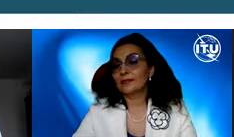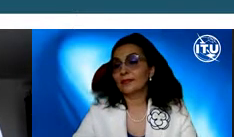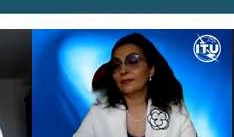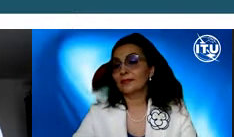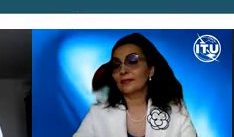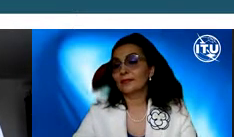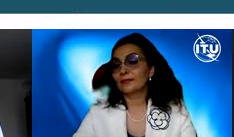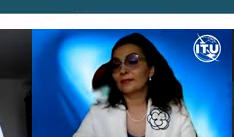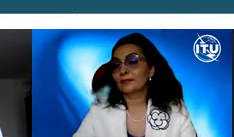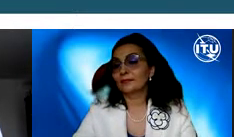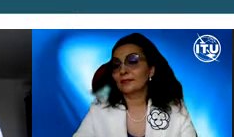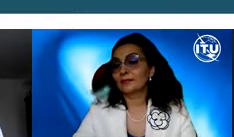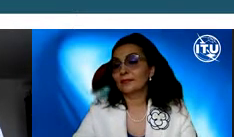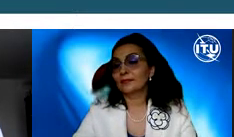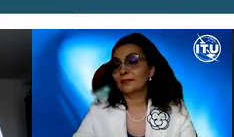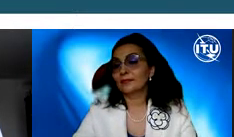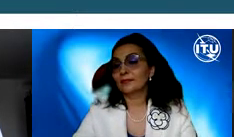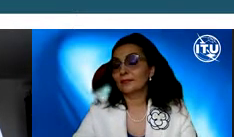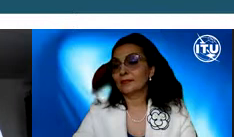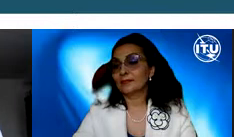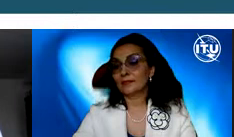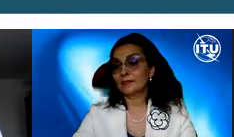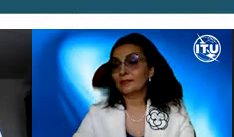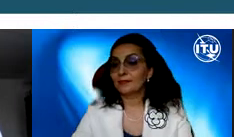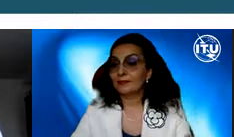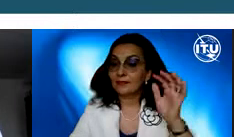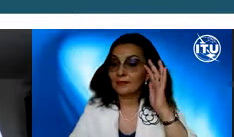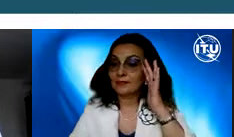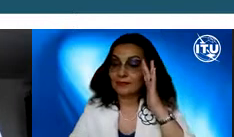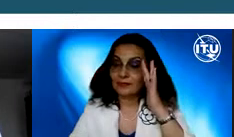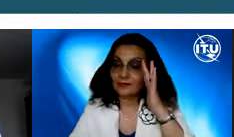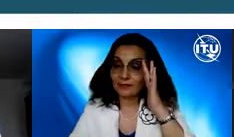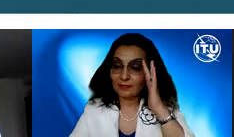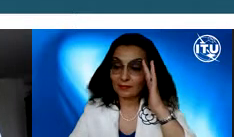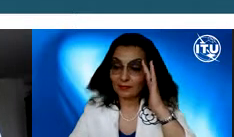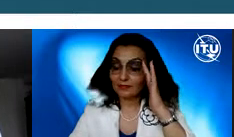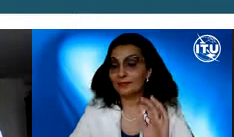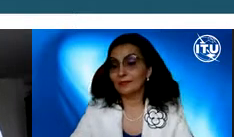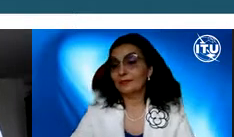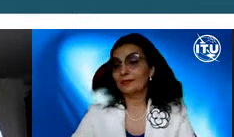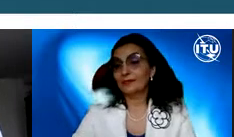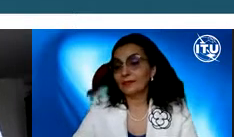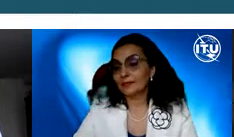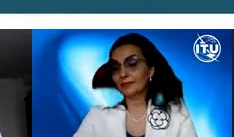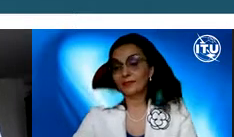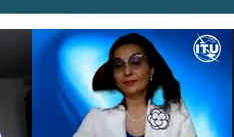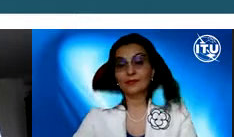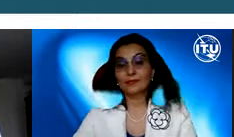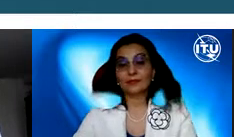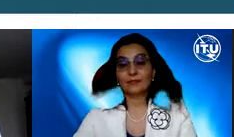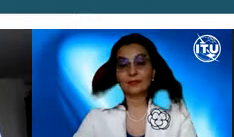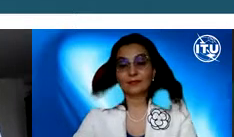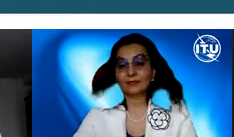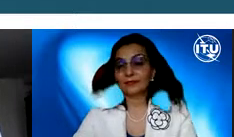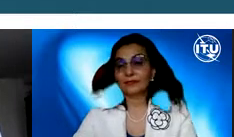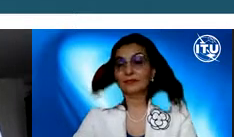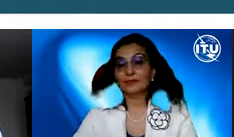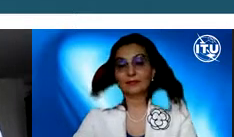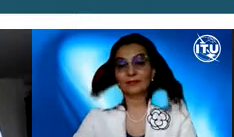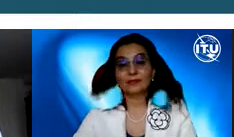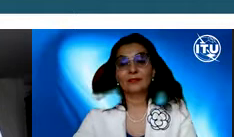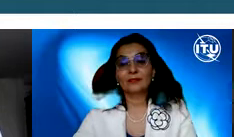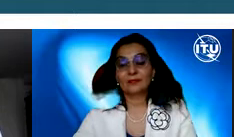them implement the activities that are necessary in order to ensure the ICT systems and the country level